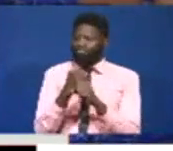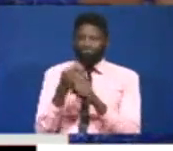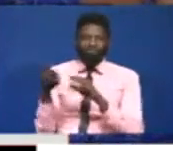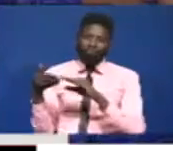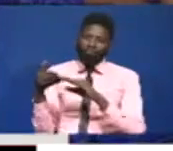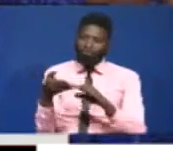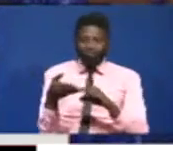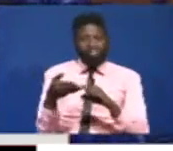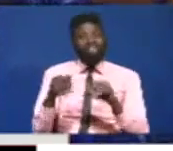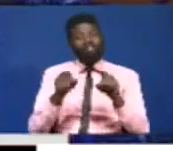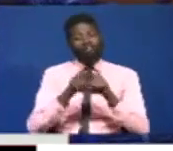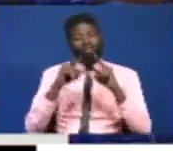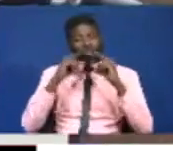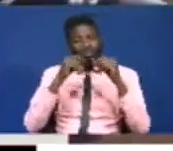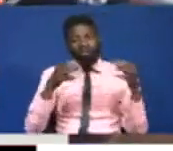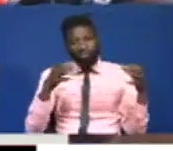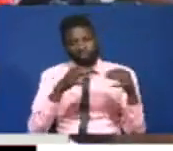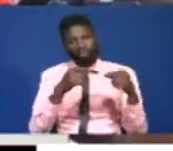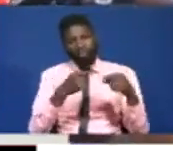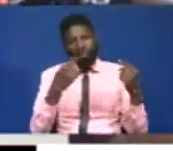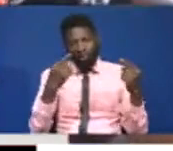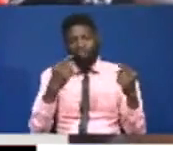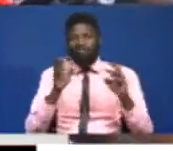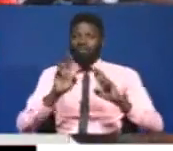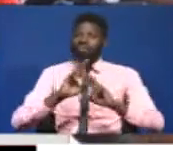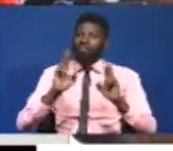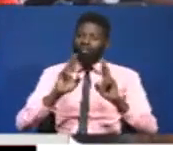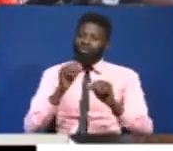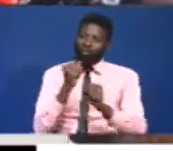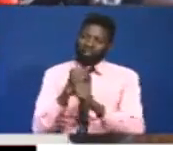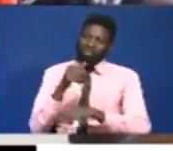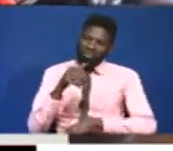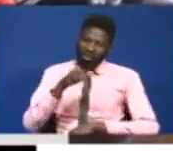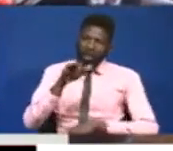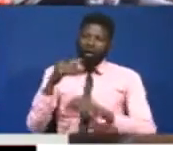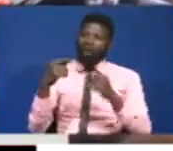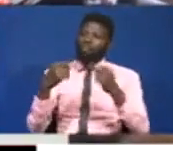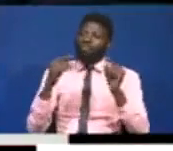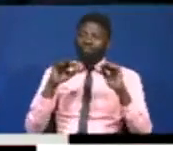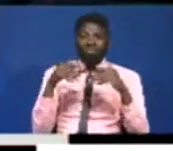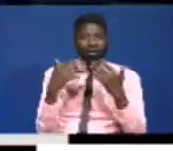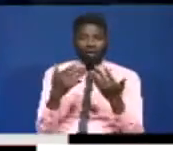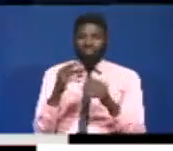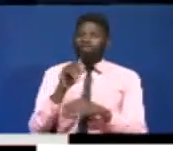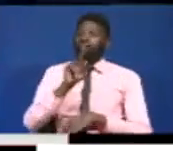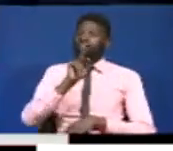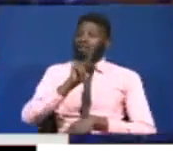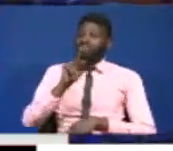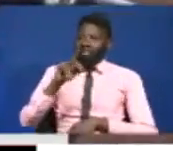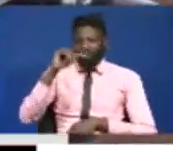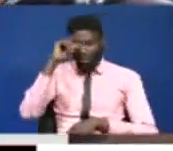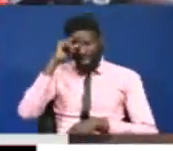the opposition was up to the task in executing their opposition role by keeping the Kenya Kwanza government in